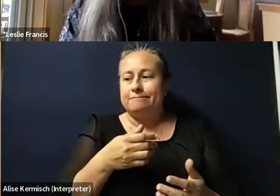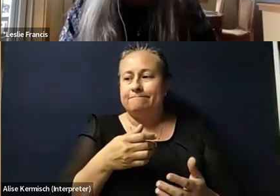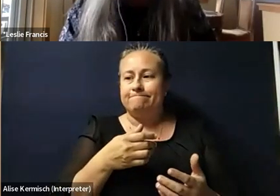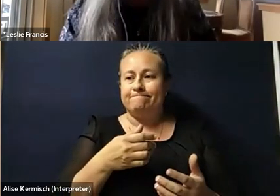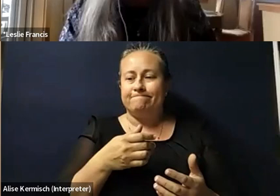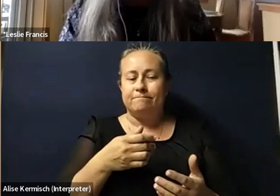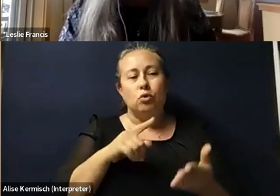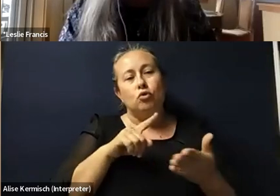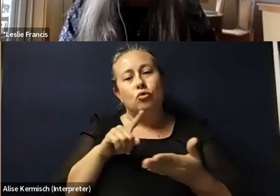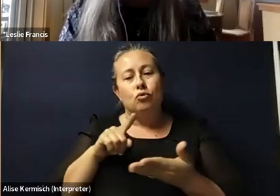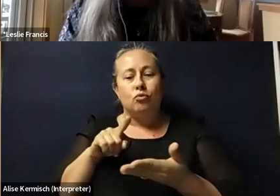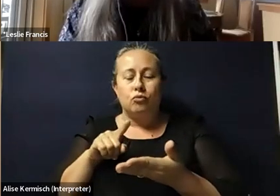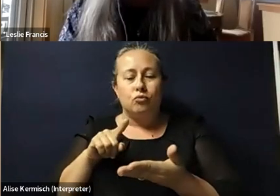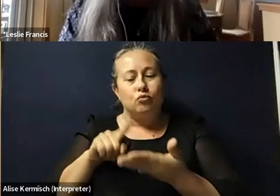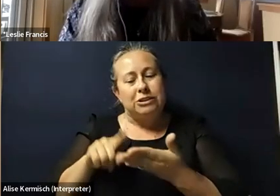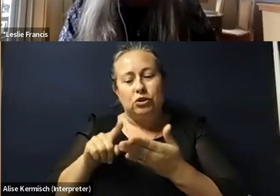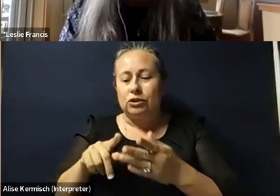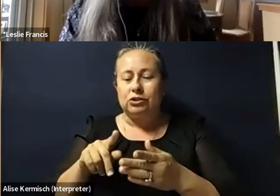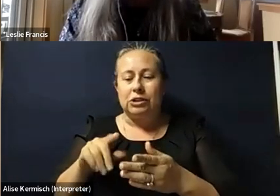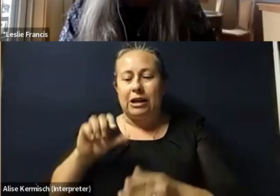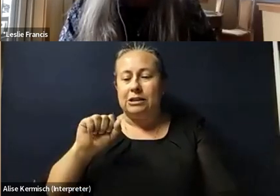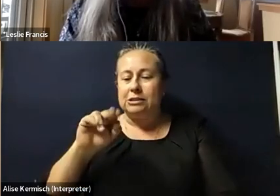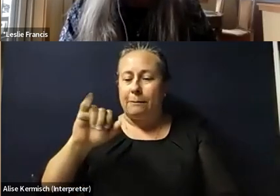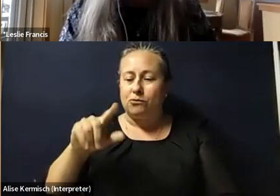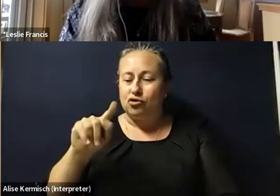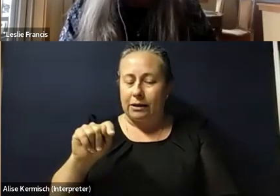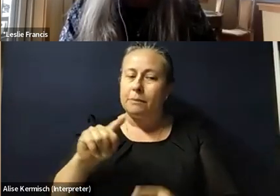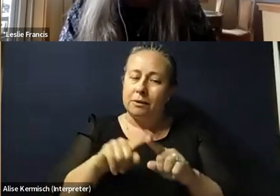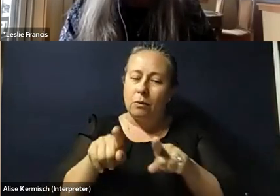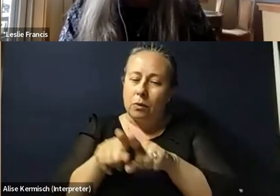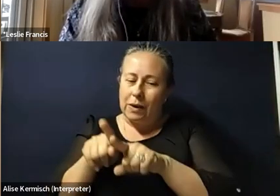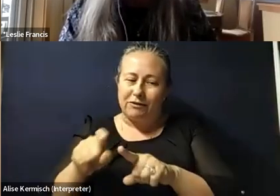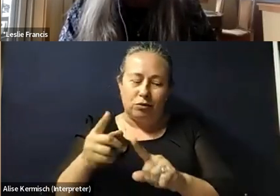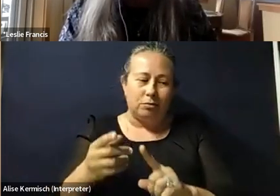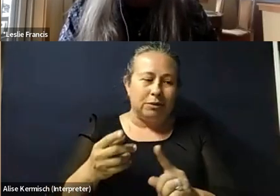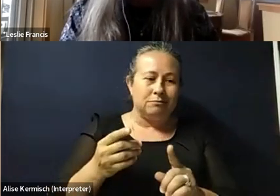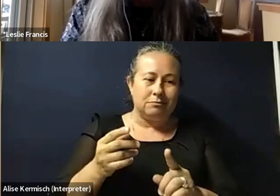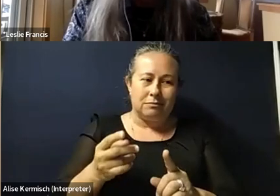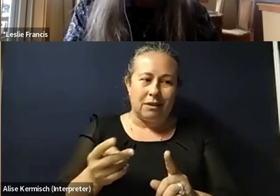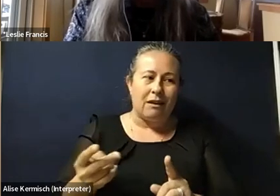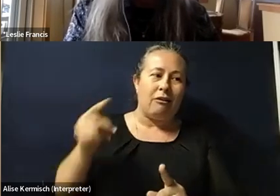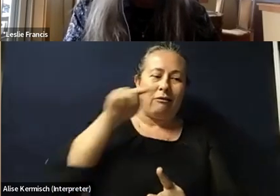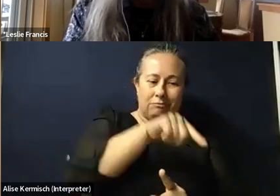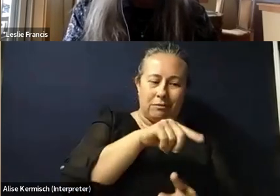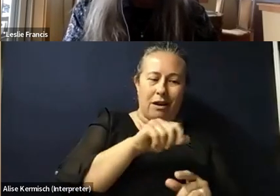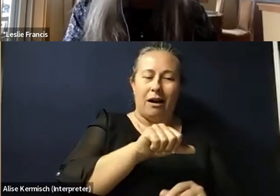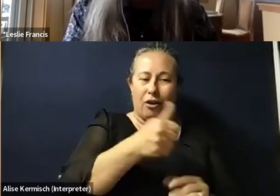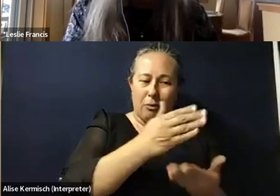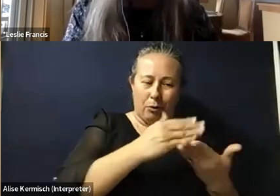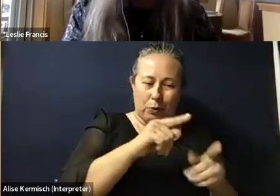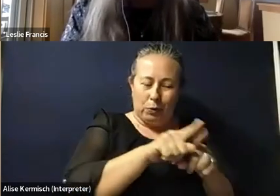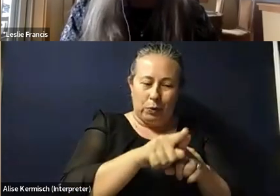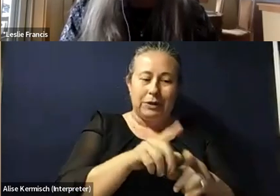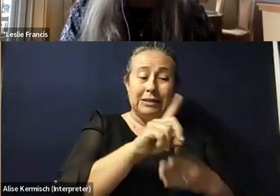kind of research subjects, it has to be also the other side of the equation, where the disabled individuals